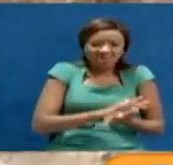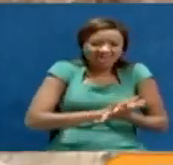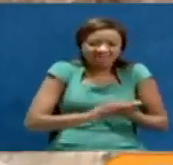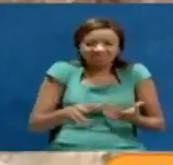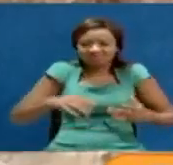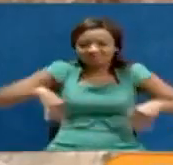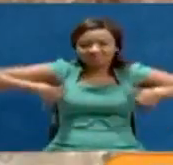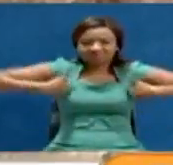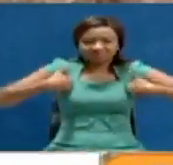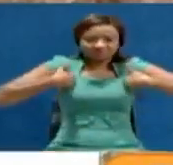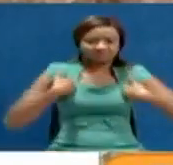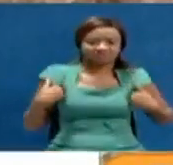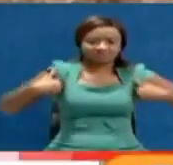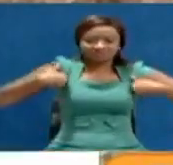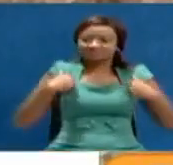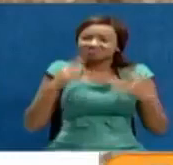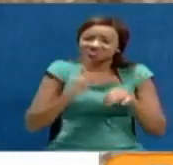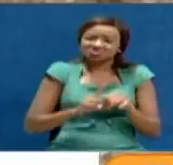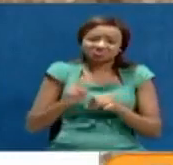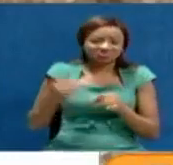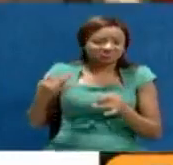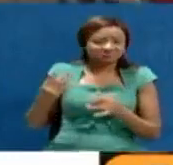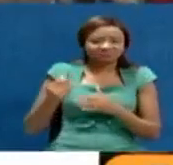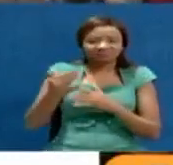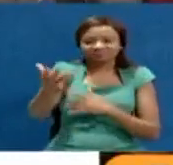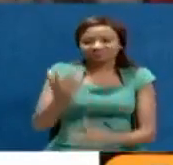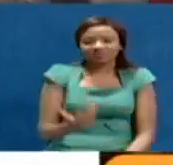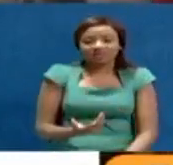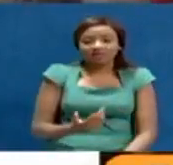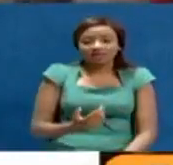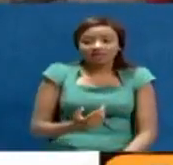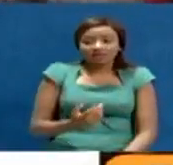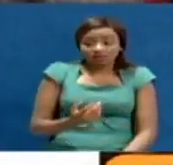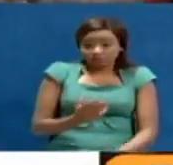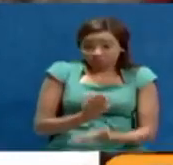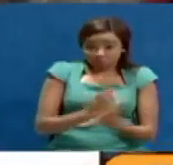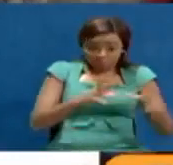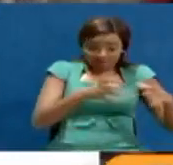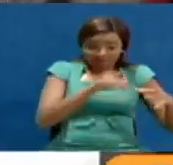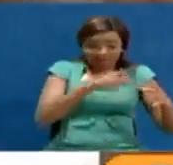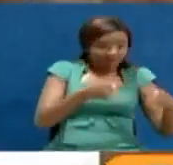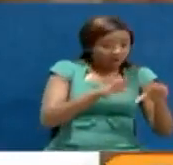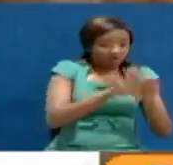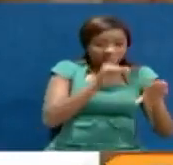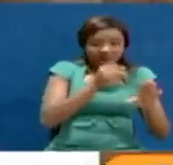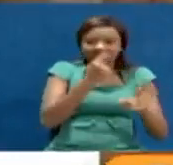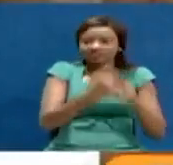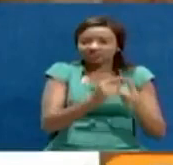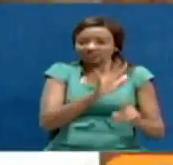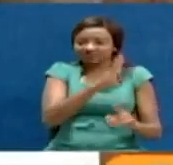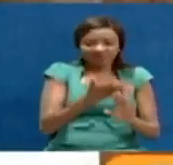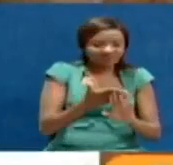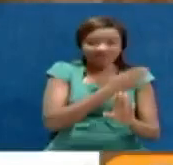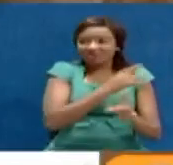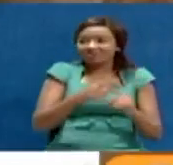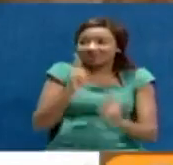yangu ni kutembea na hizi scratcher na mpaka muda huu vile unavyoniona. Despite the company having been shut down more than 5 years ago,